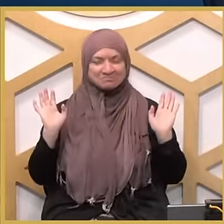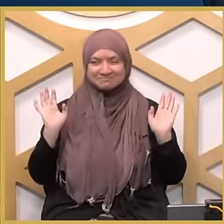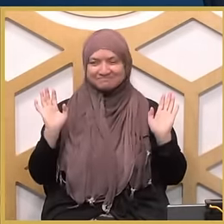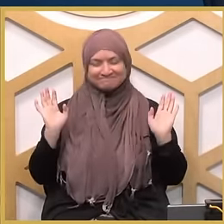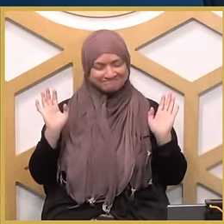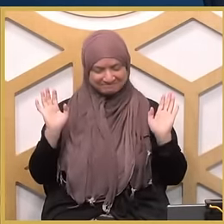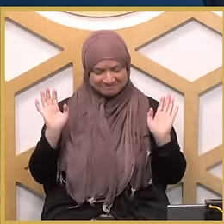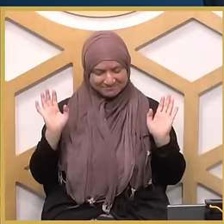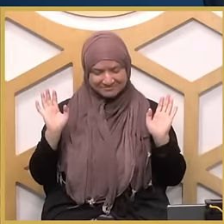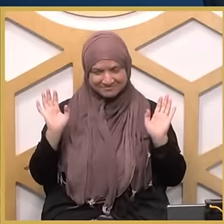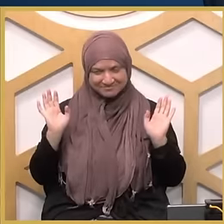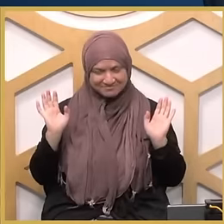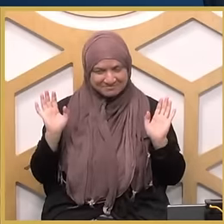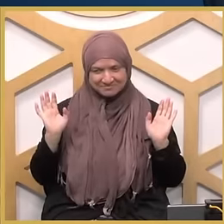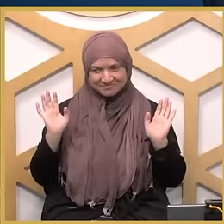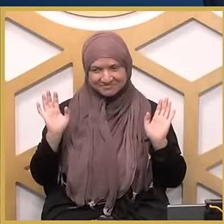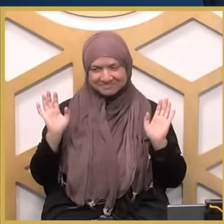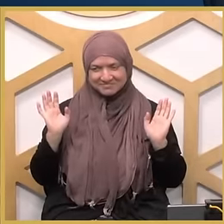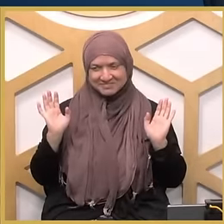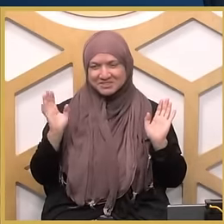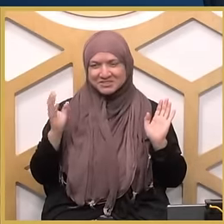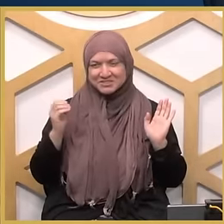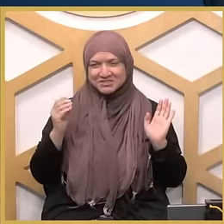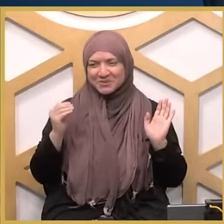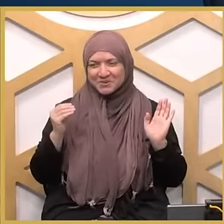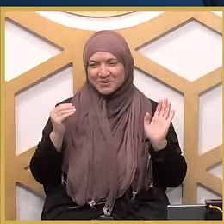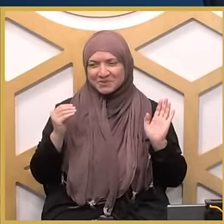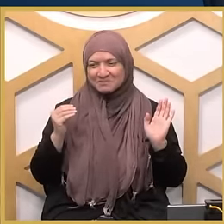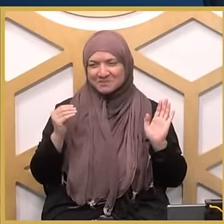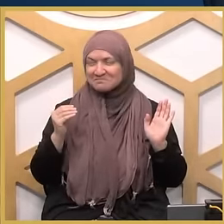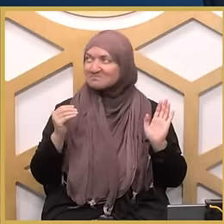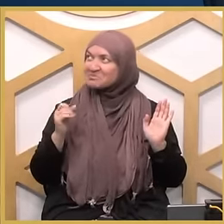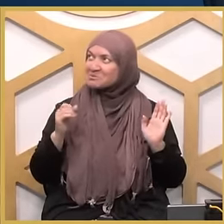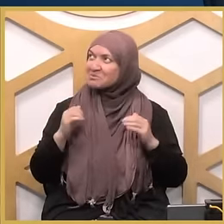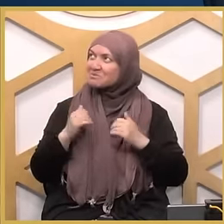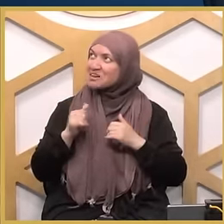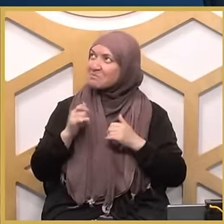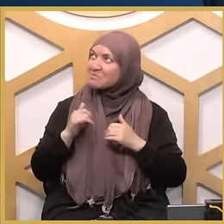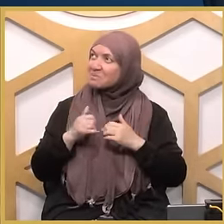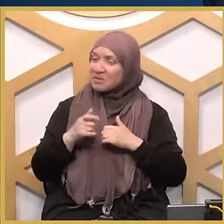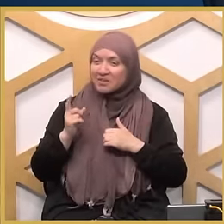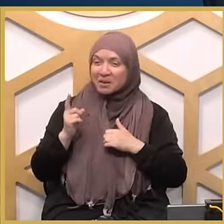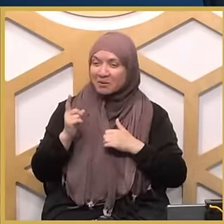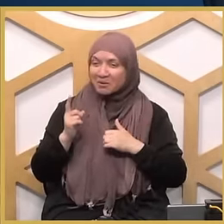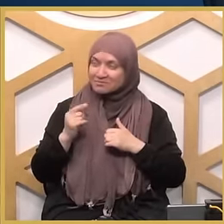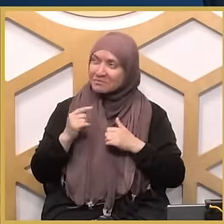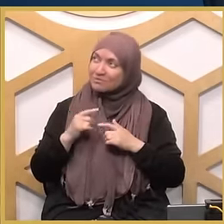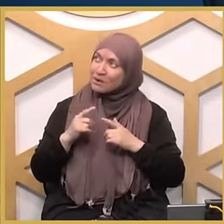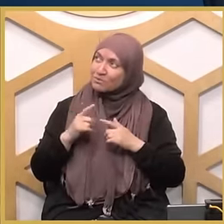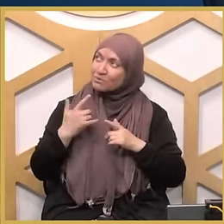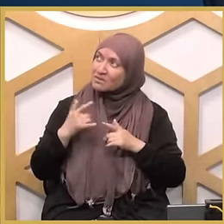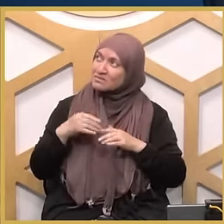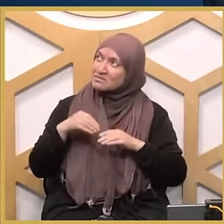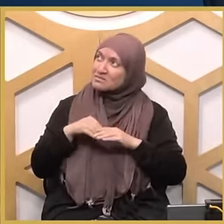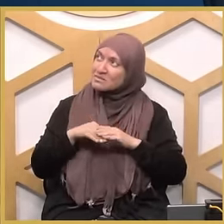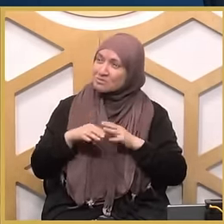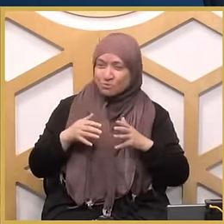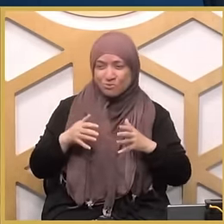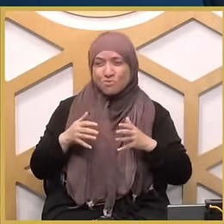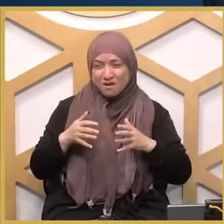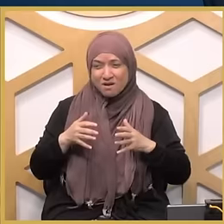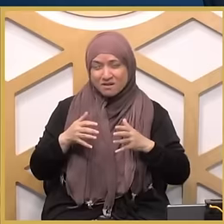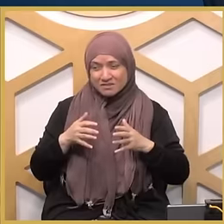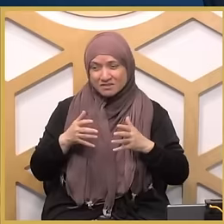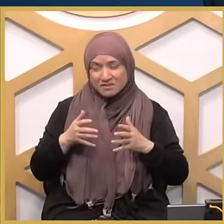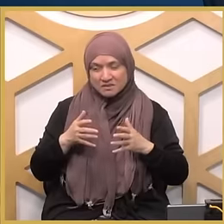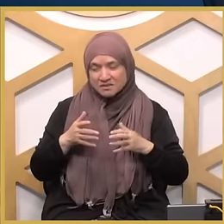be with Allah subhanahu wa ta'ala. You want to have that proximity to Allah azza wa jal. But then eventually, because you're not going in the direction of those doors,